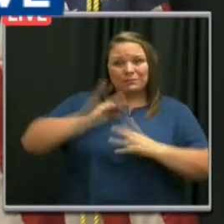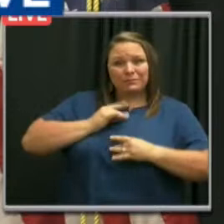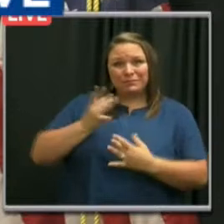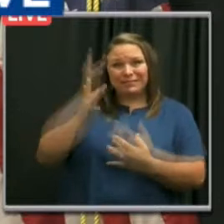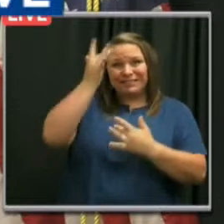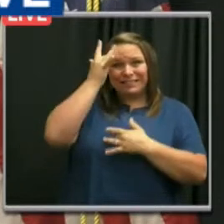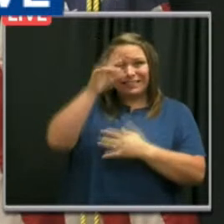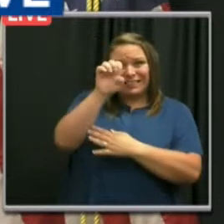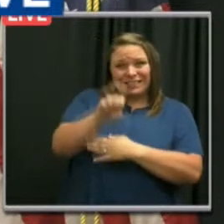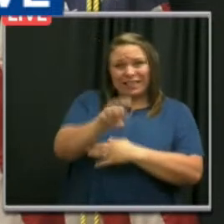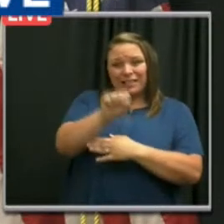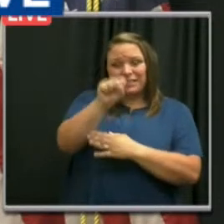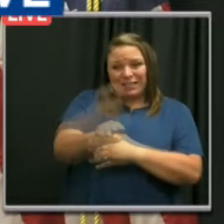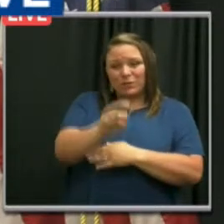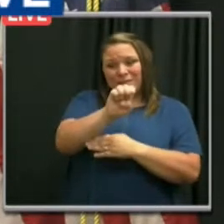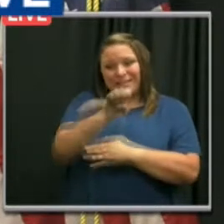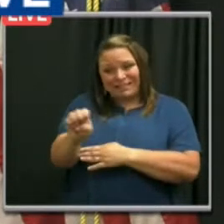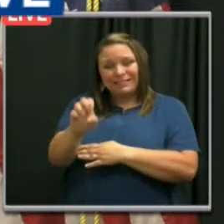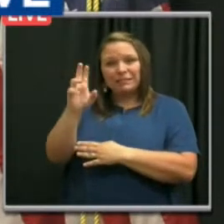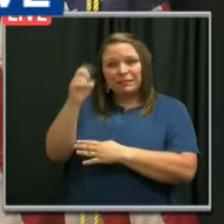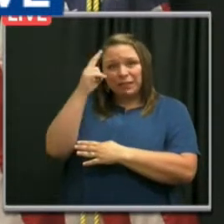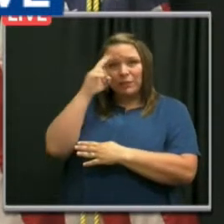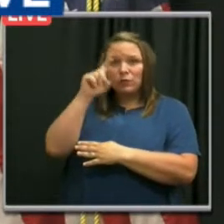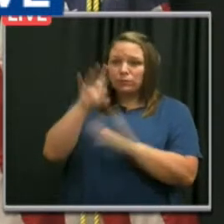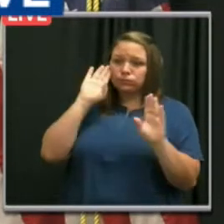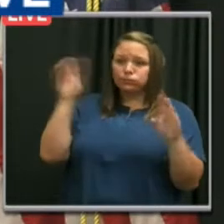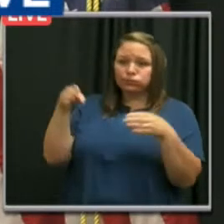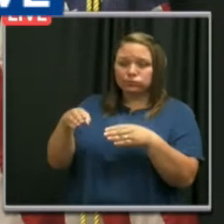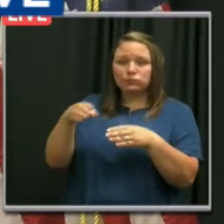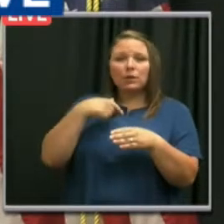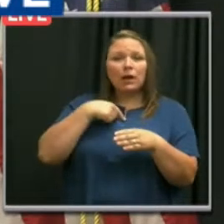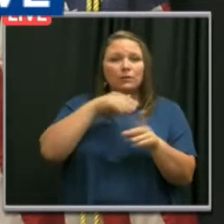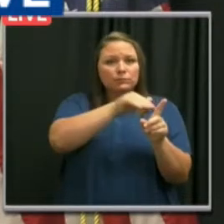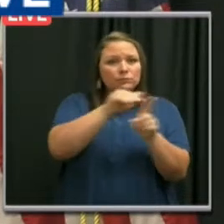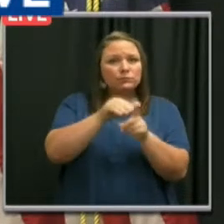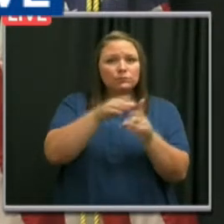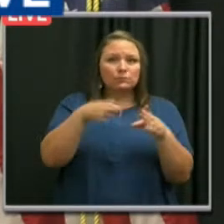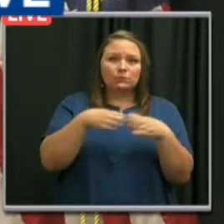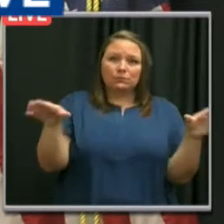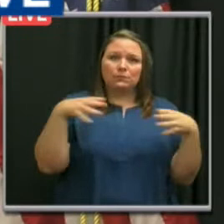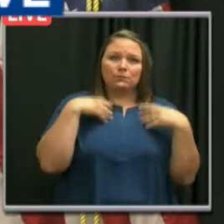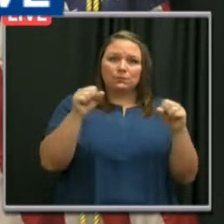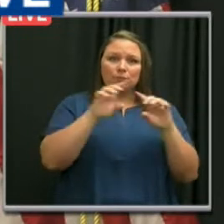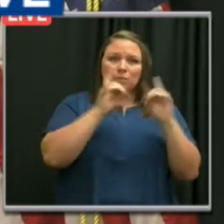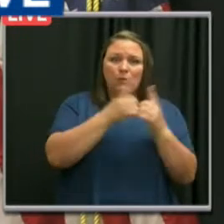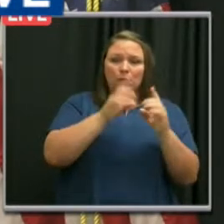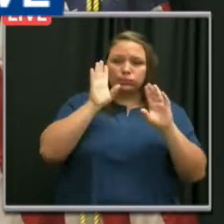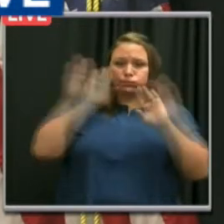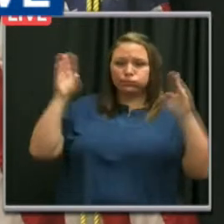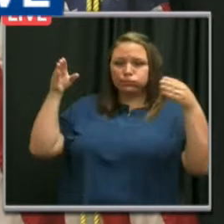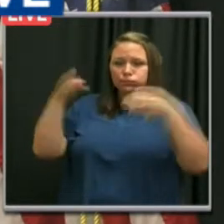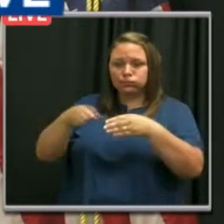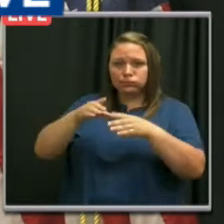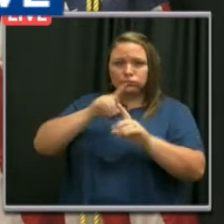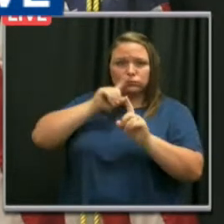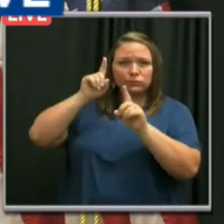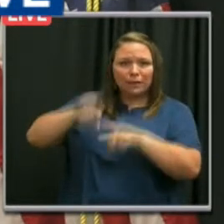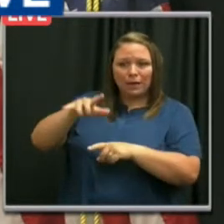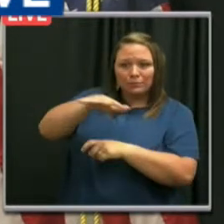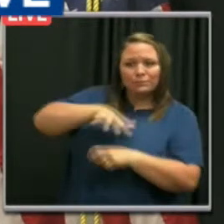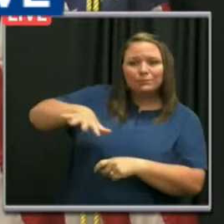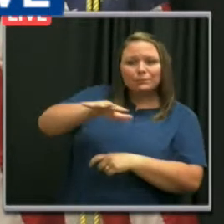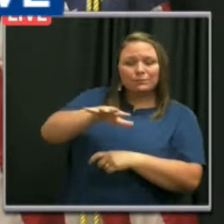warrants further attention, and I've instructed the Public Health Department to concentrate its efforts in a more focused response in